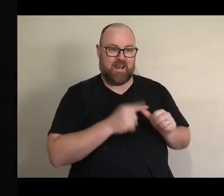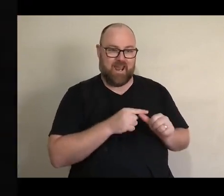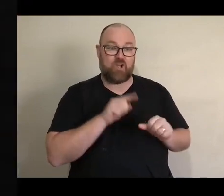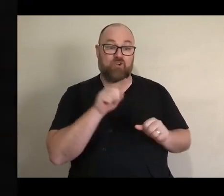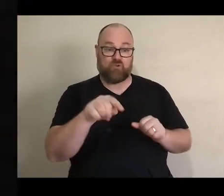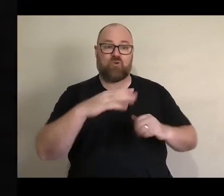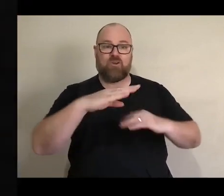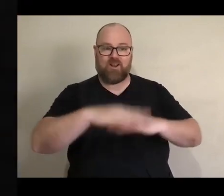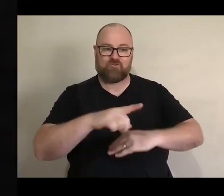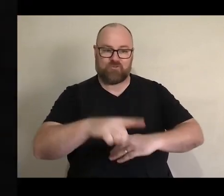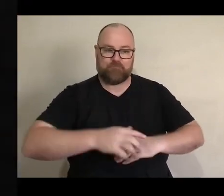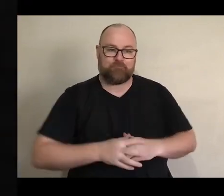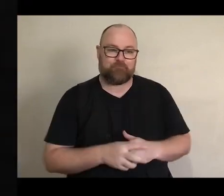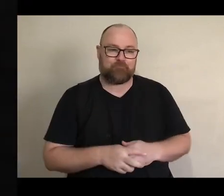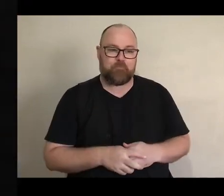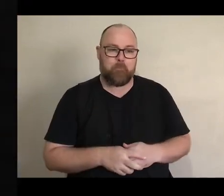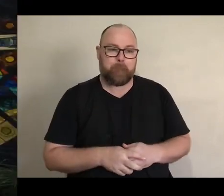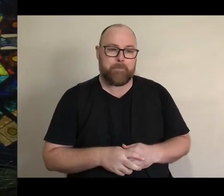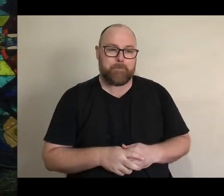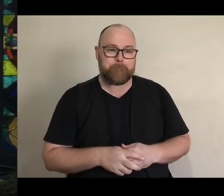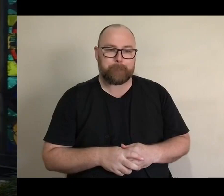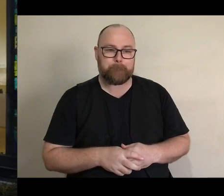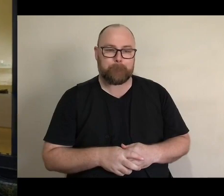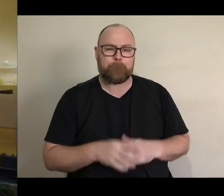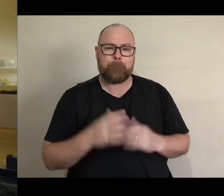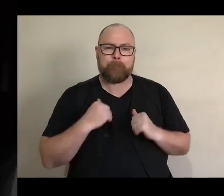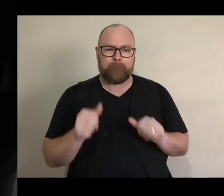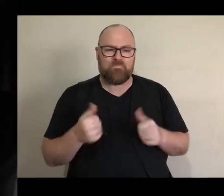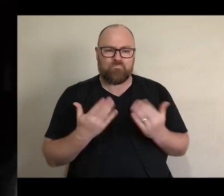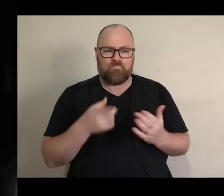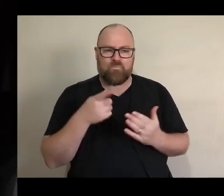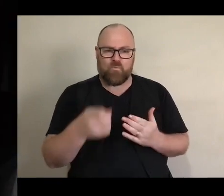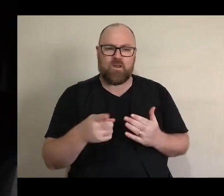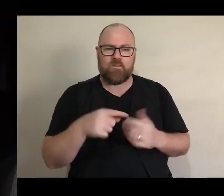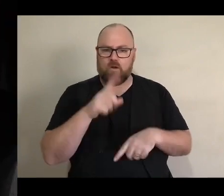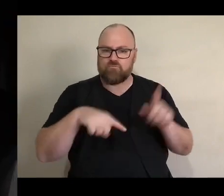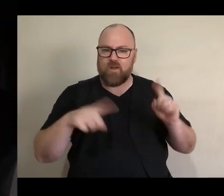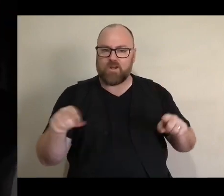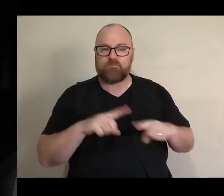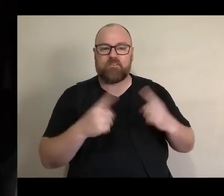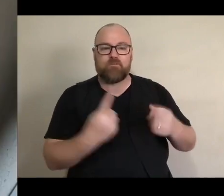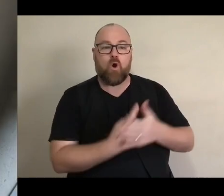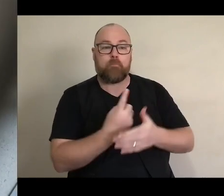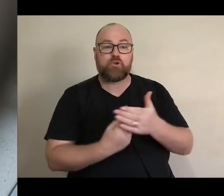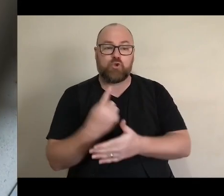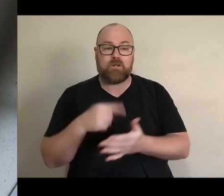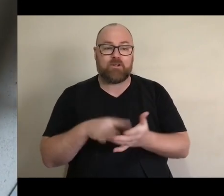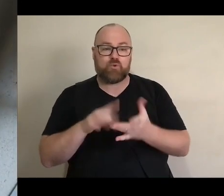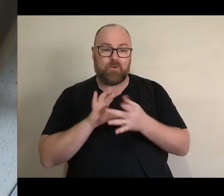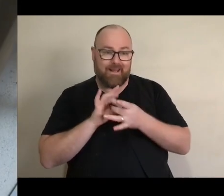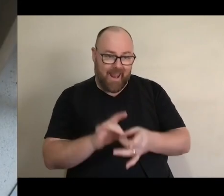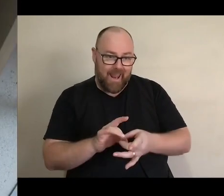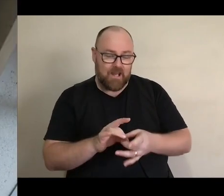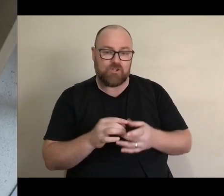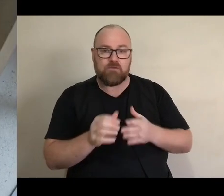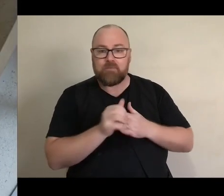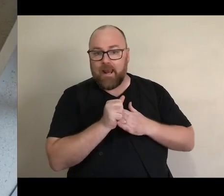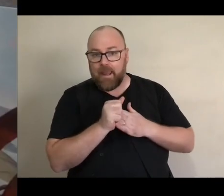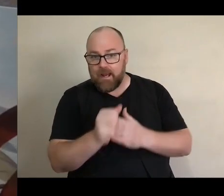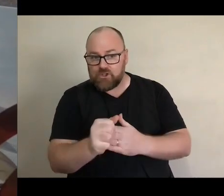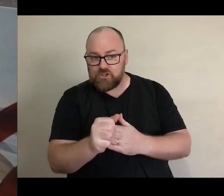Providing participants of this program with a range of opportunities to engage in leadership both